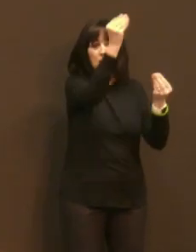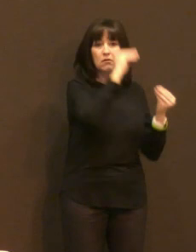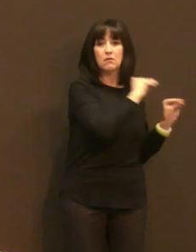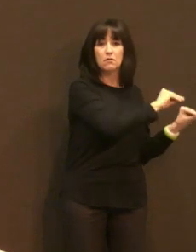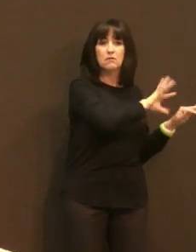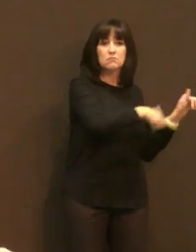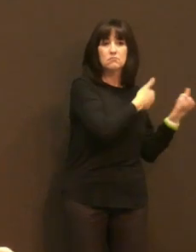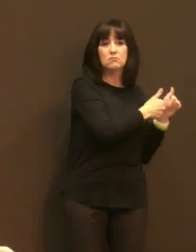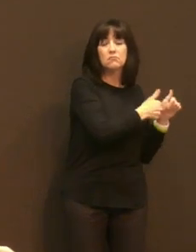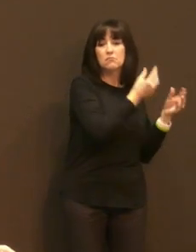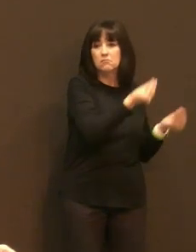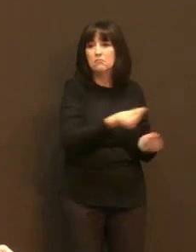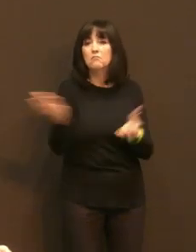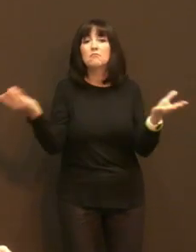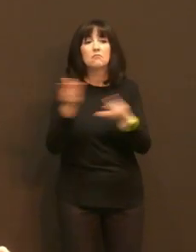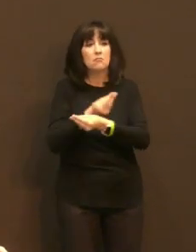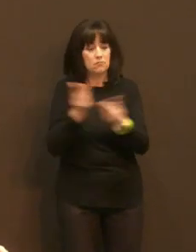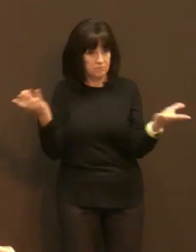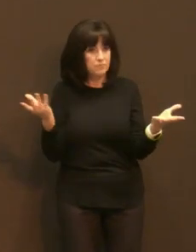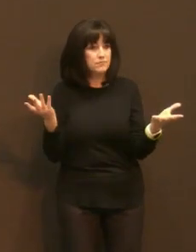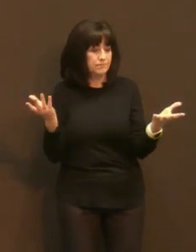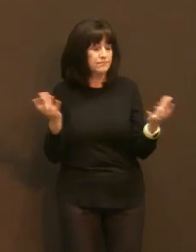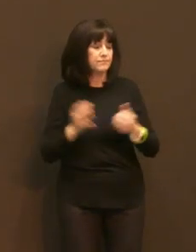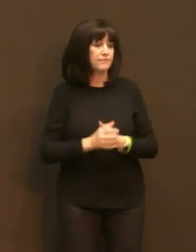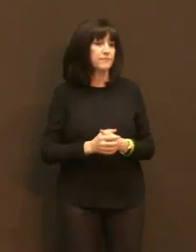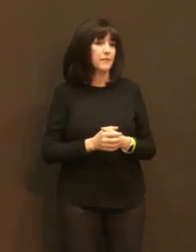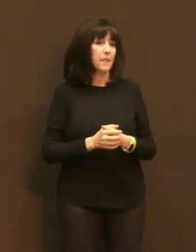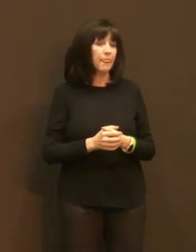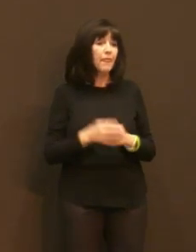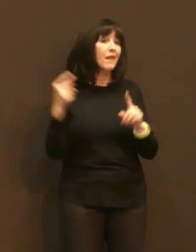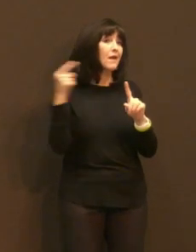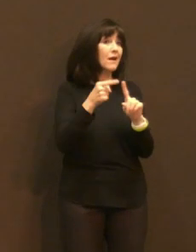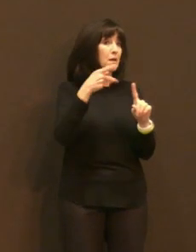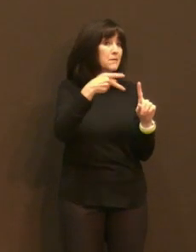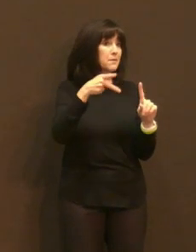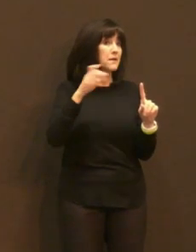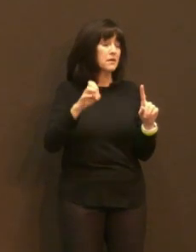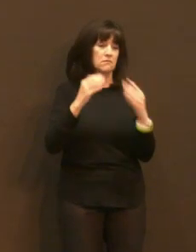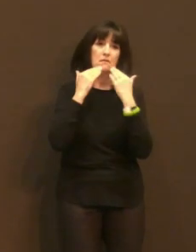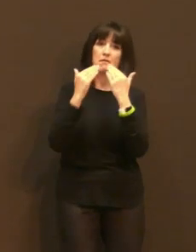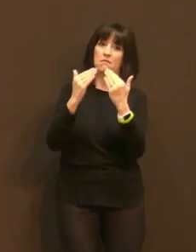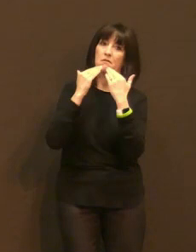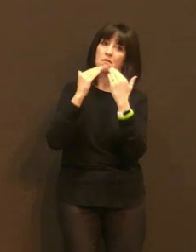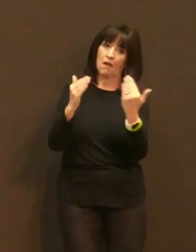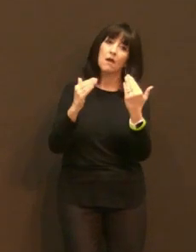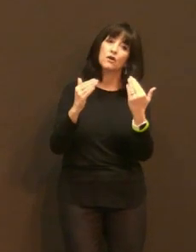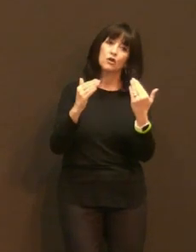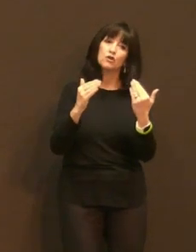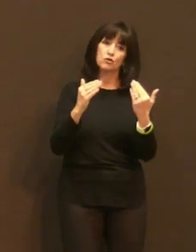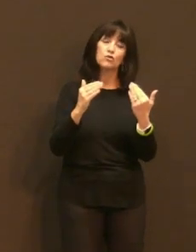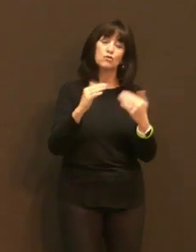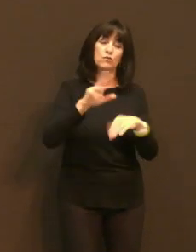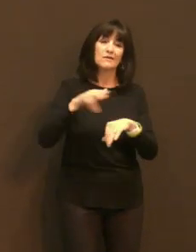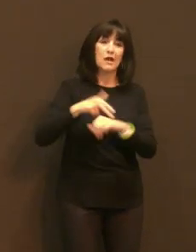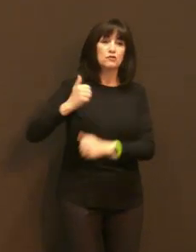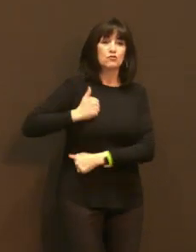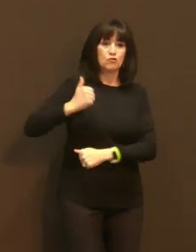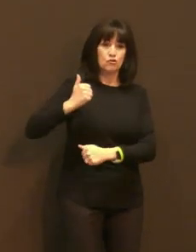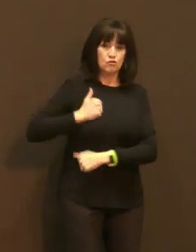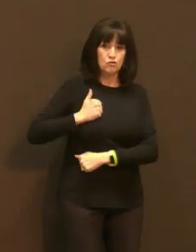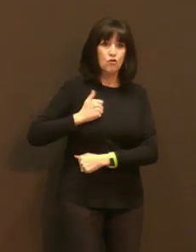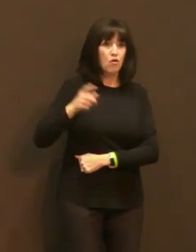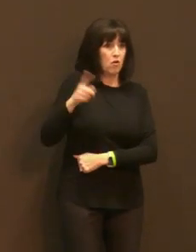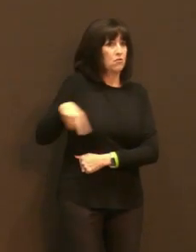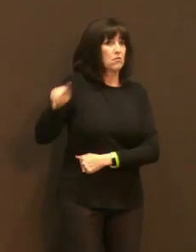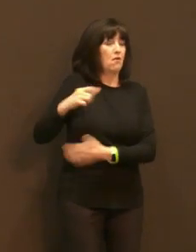in. Talking about PPE, kudos to the National Guard as well. They have individuals working in a number of projects across